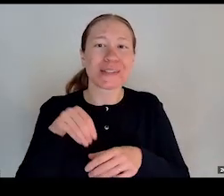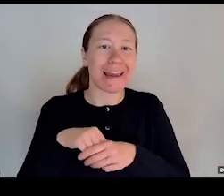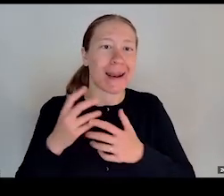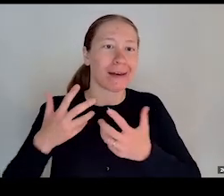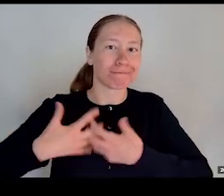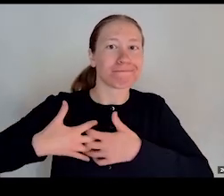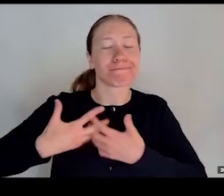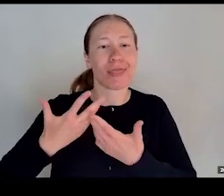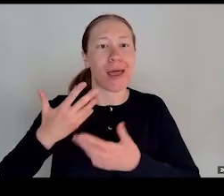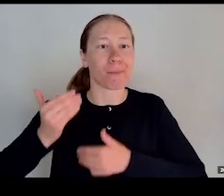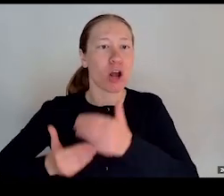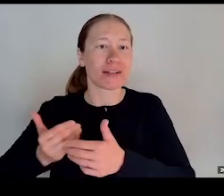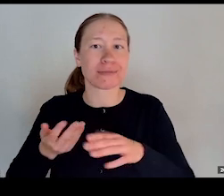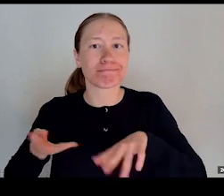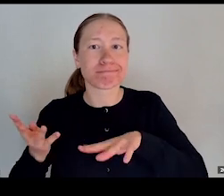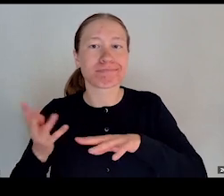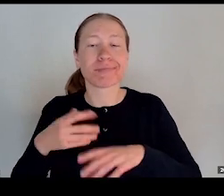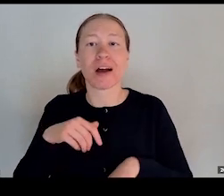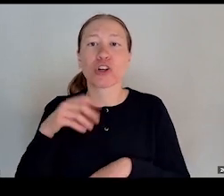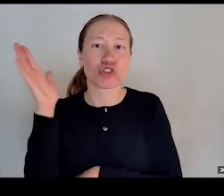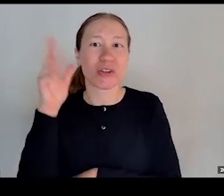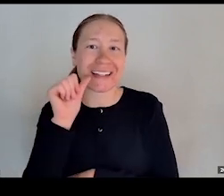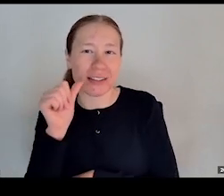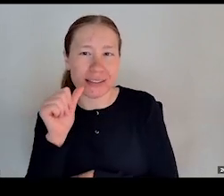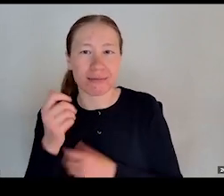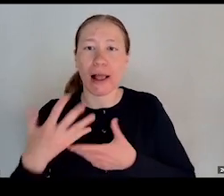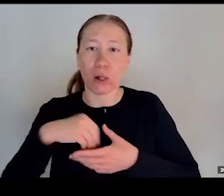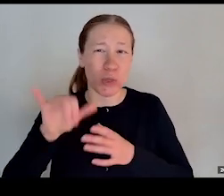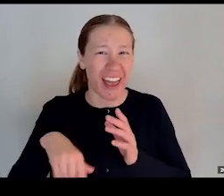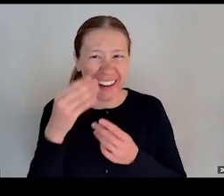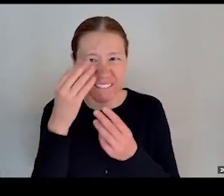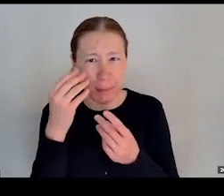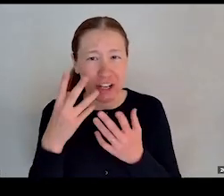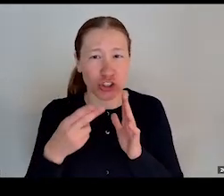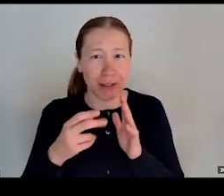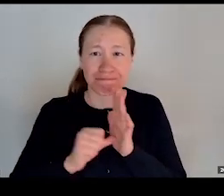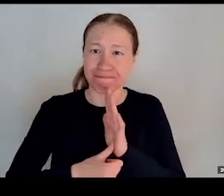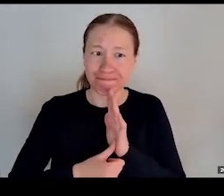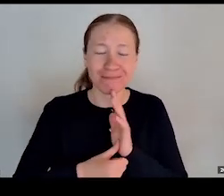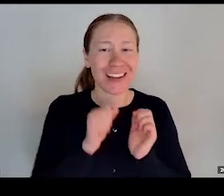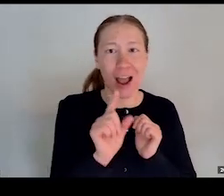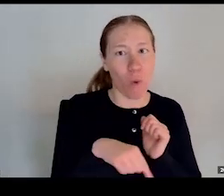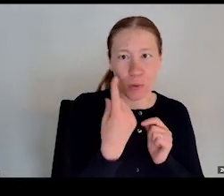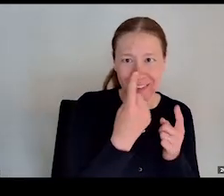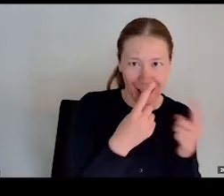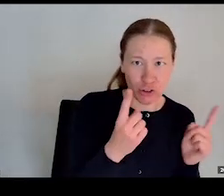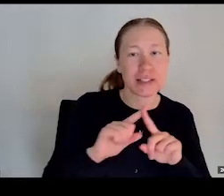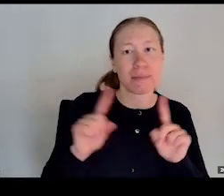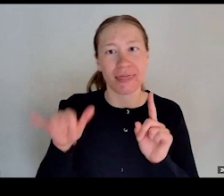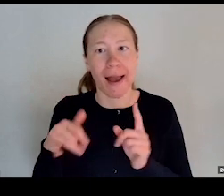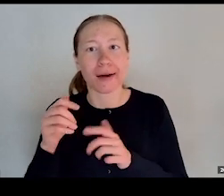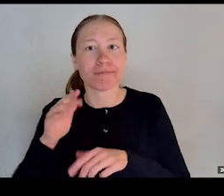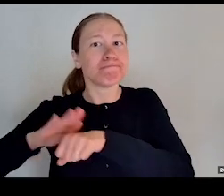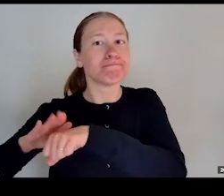make sure that we're including that information rather than just the allergens that are listed in the ingredients.